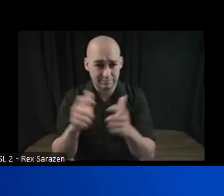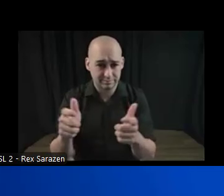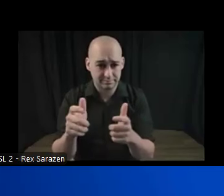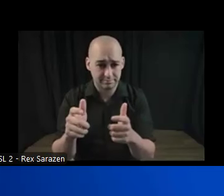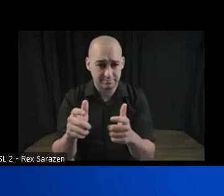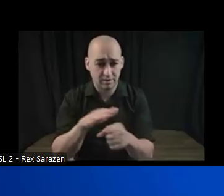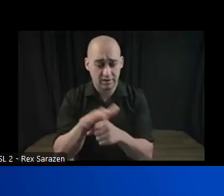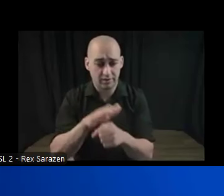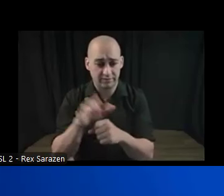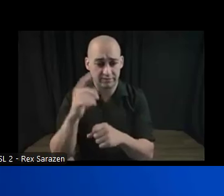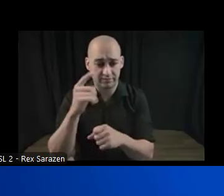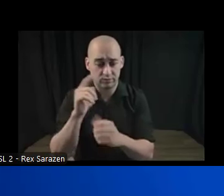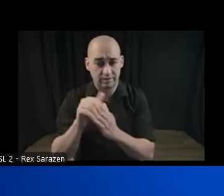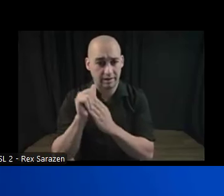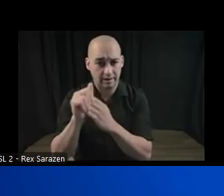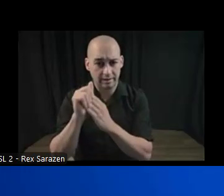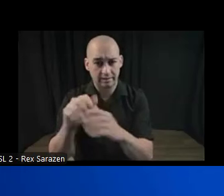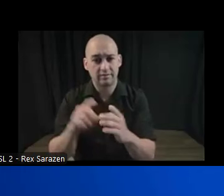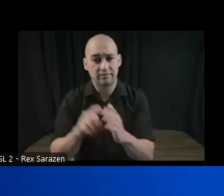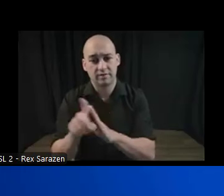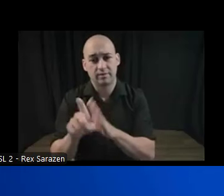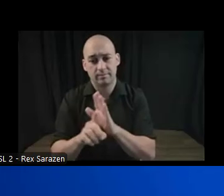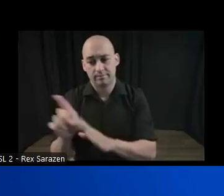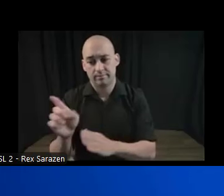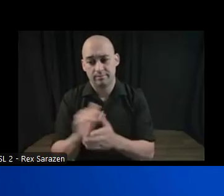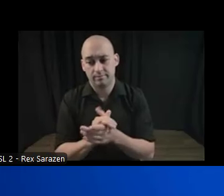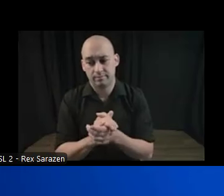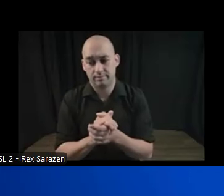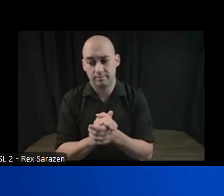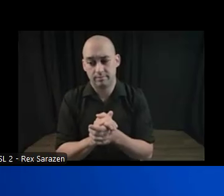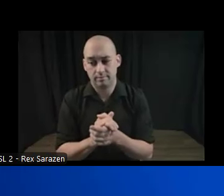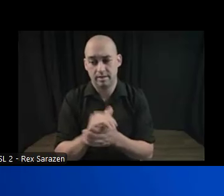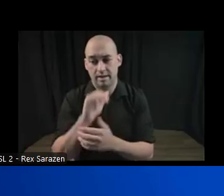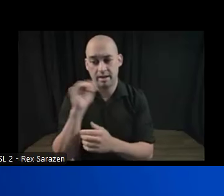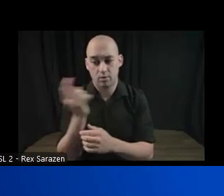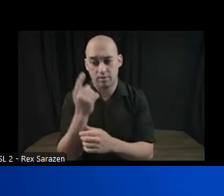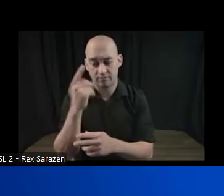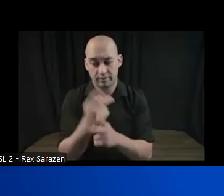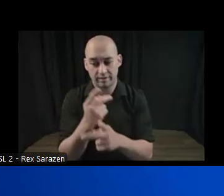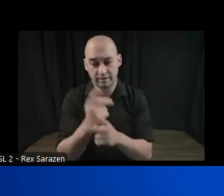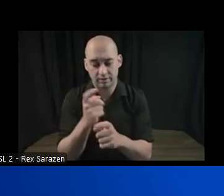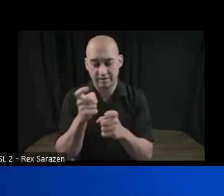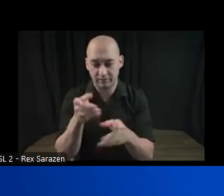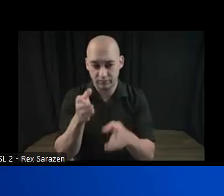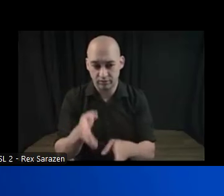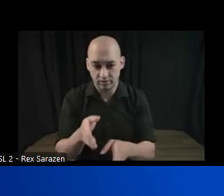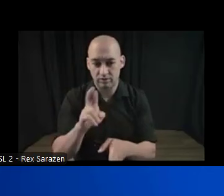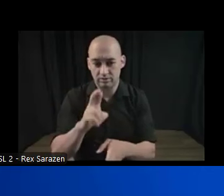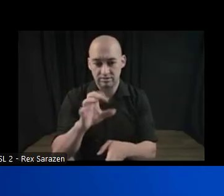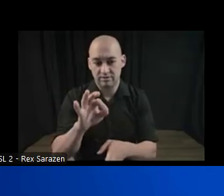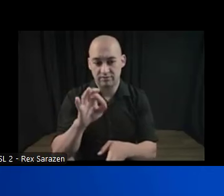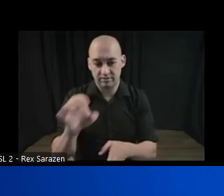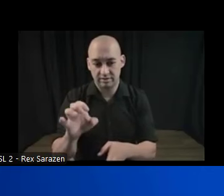to have a guide developed. So it's not just for our caregivers, although it's of an RCFE reform